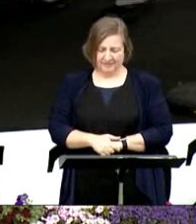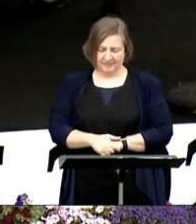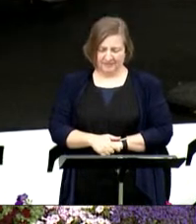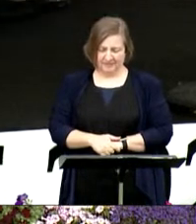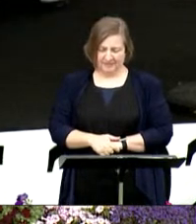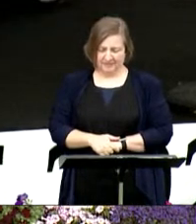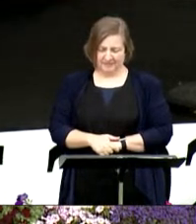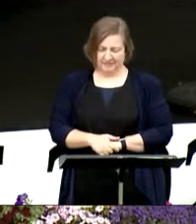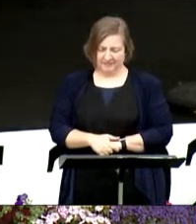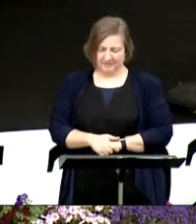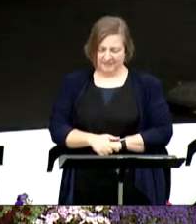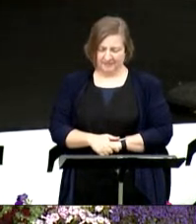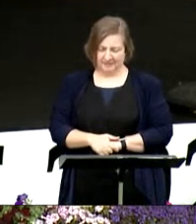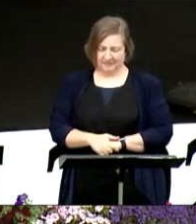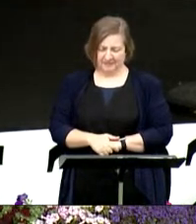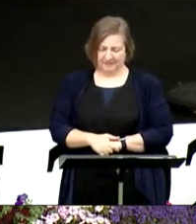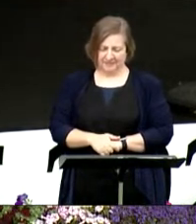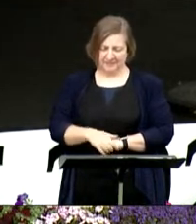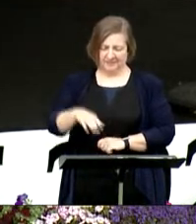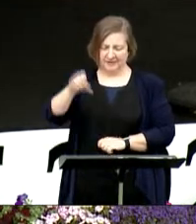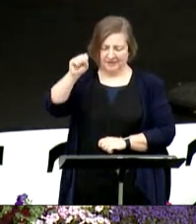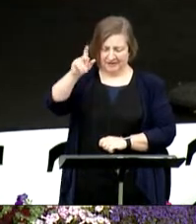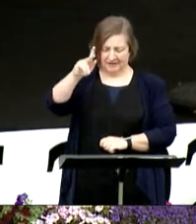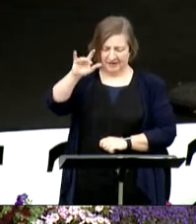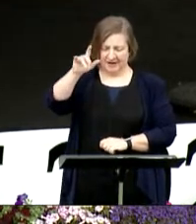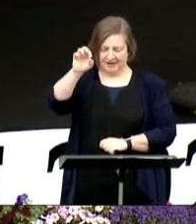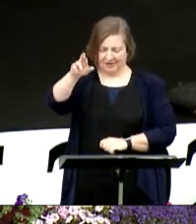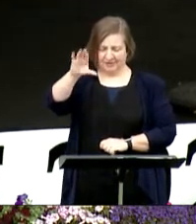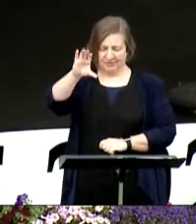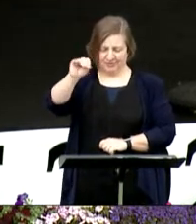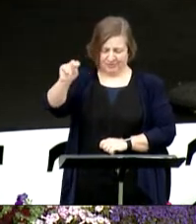Okay, let's try it again. Say it again. Scatter, Gagoon.